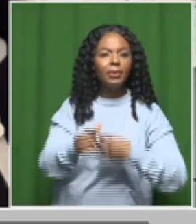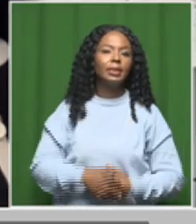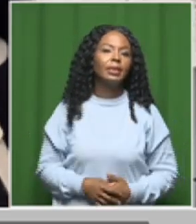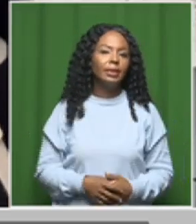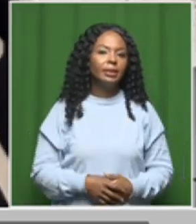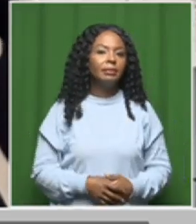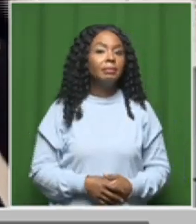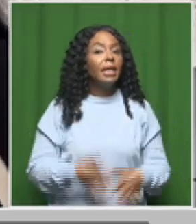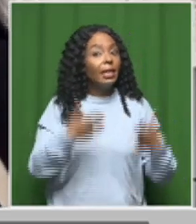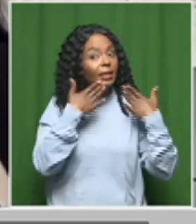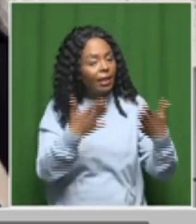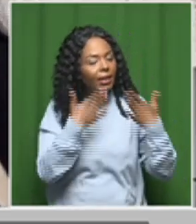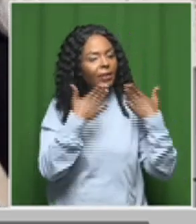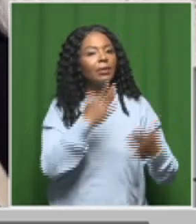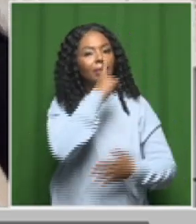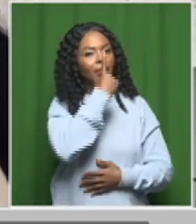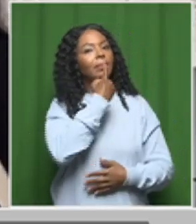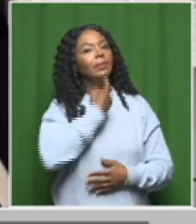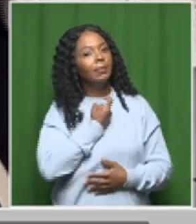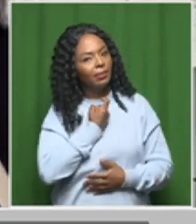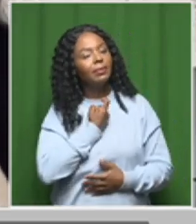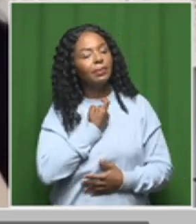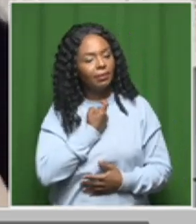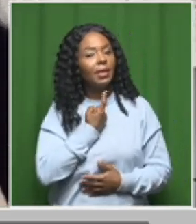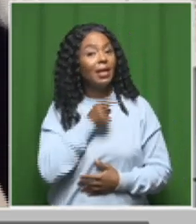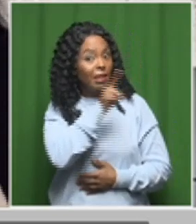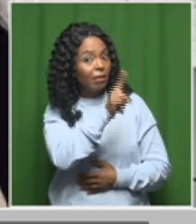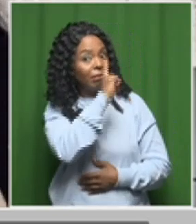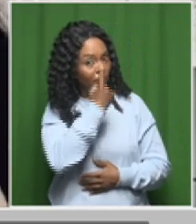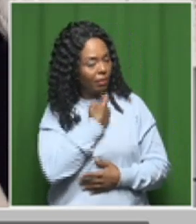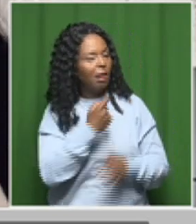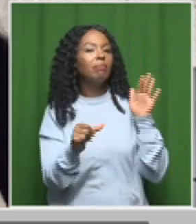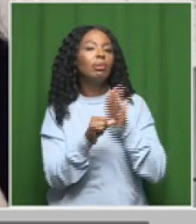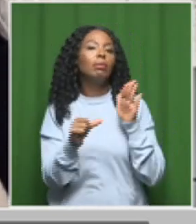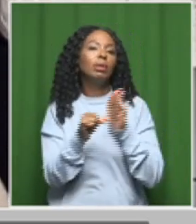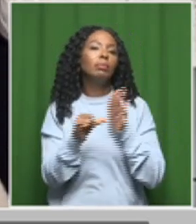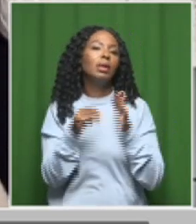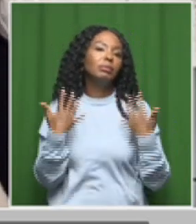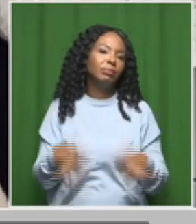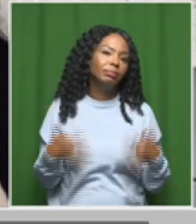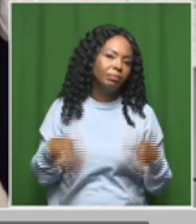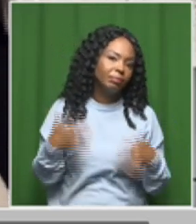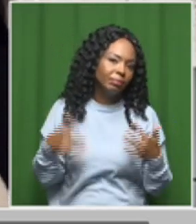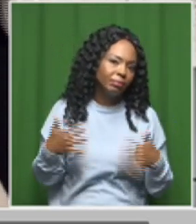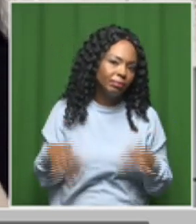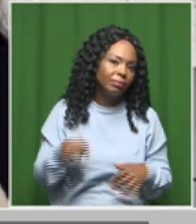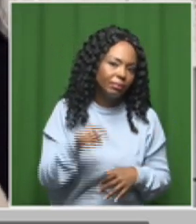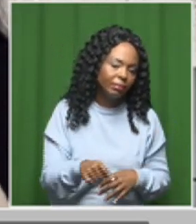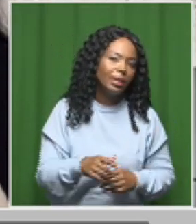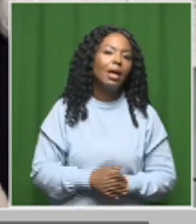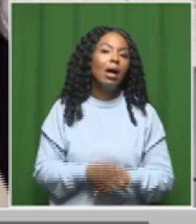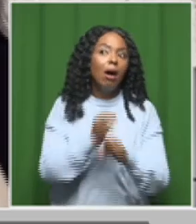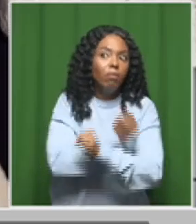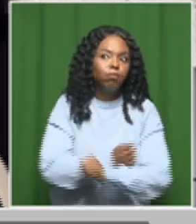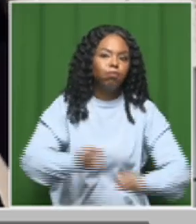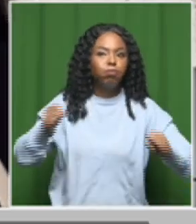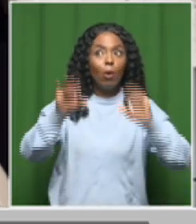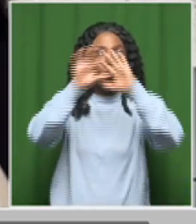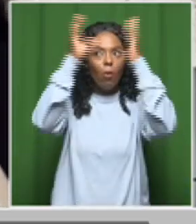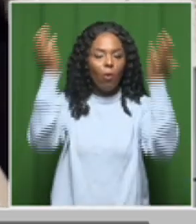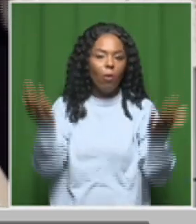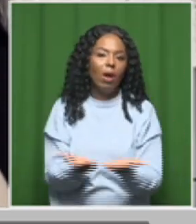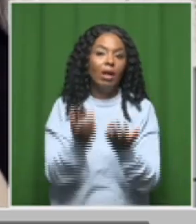Thank you so much for asking that question. I think that's a very important question when we're looking at World Obesity Day,